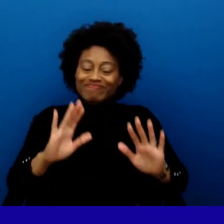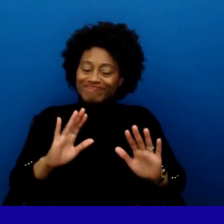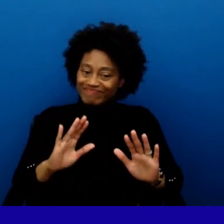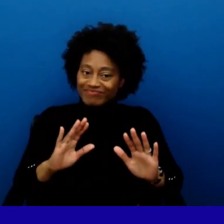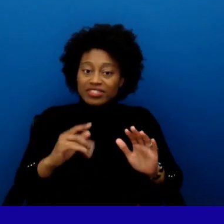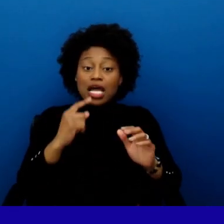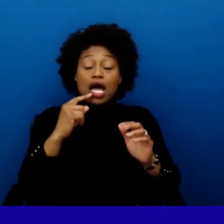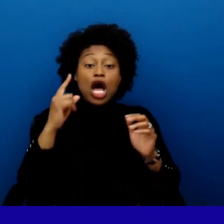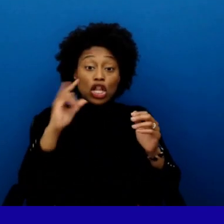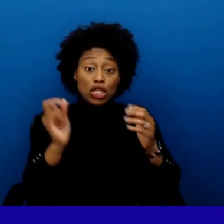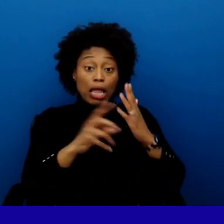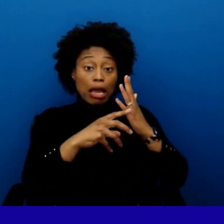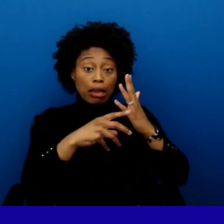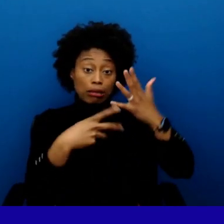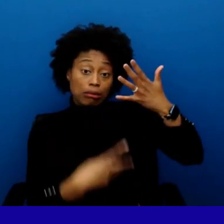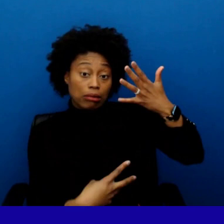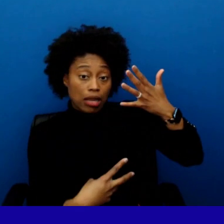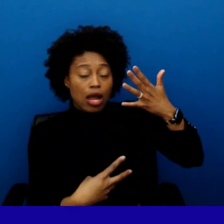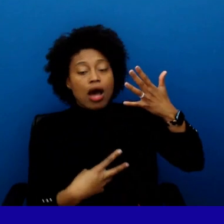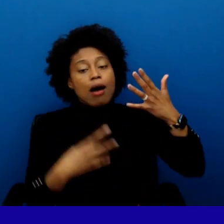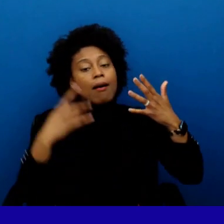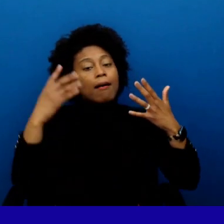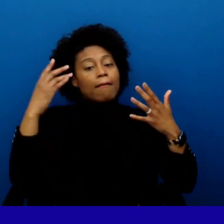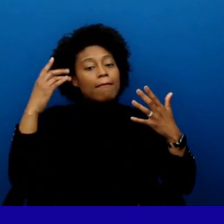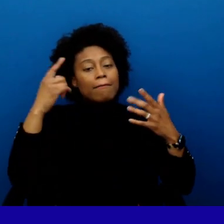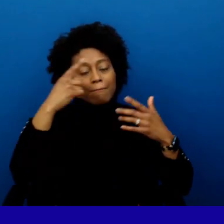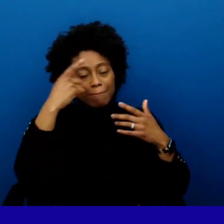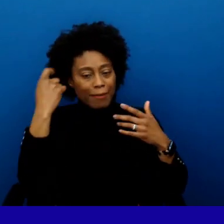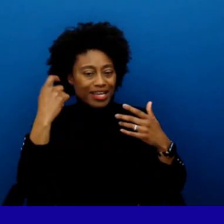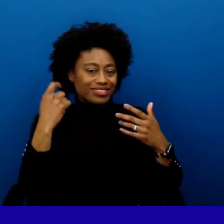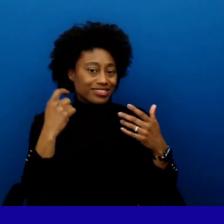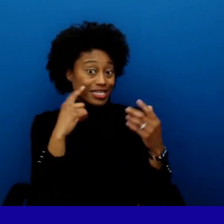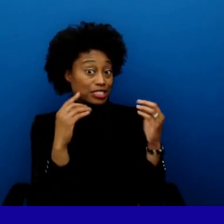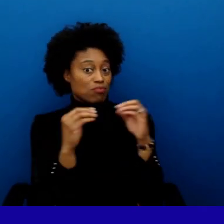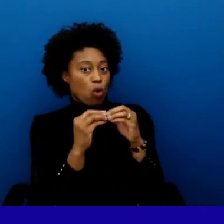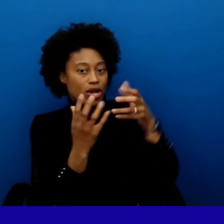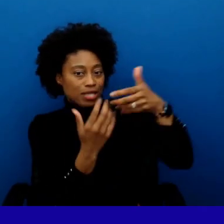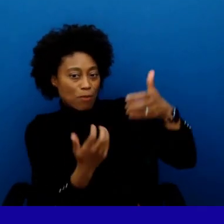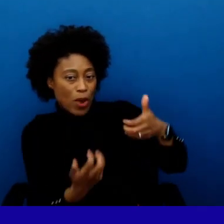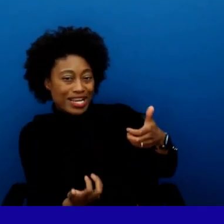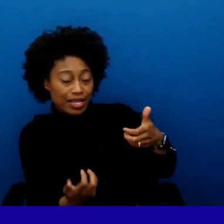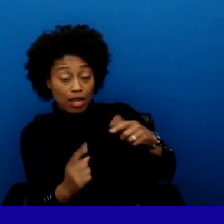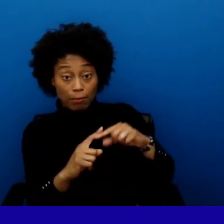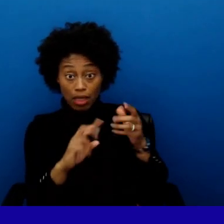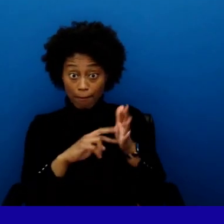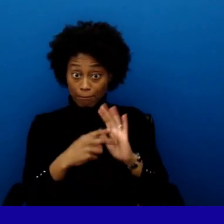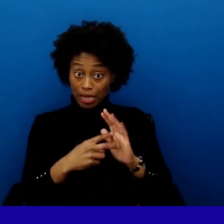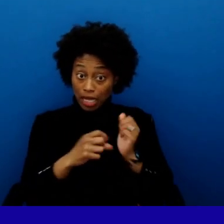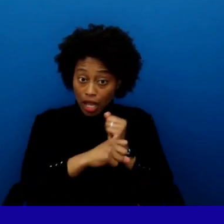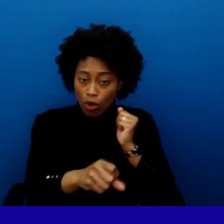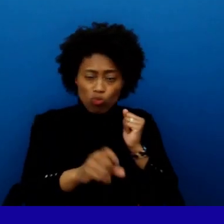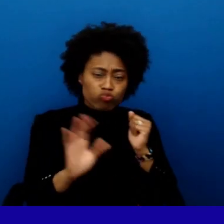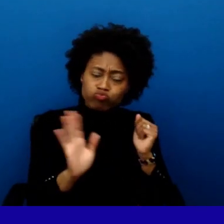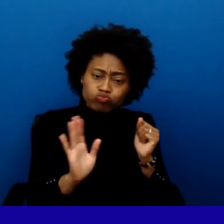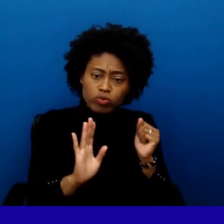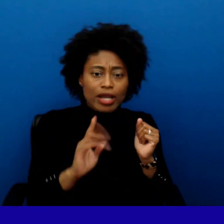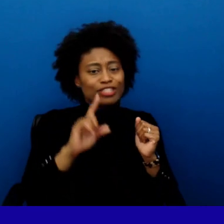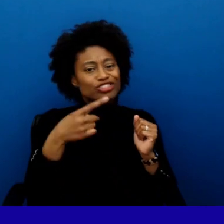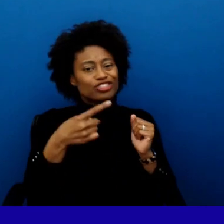like more steps, but it's not. It's just the way that it's broken out. And then anything that would affect your shopping